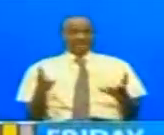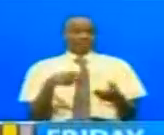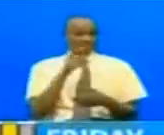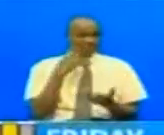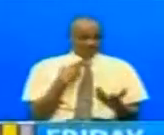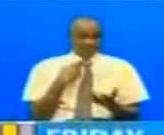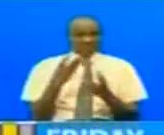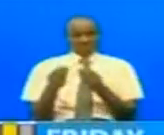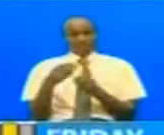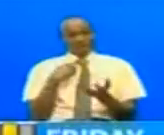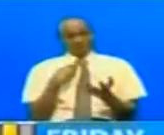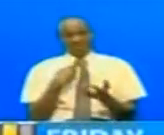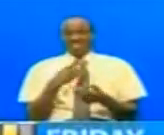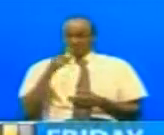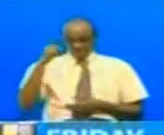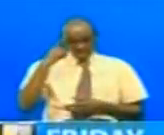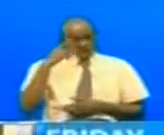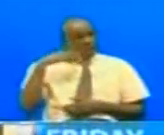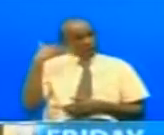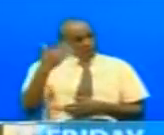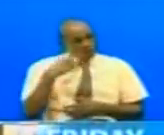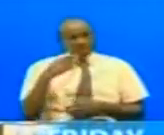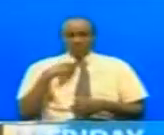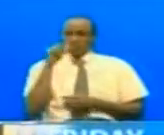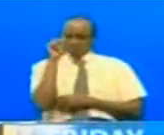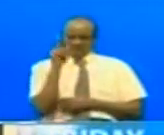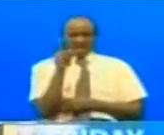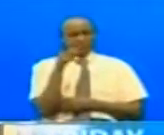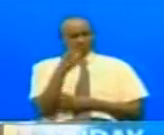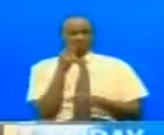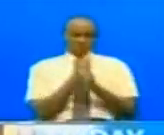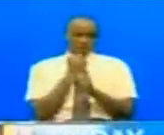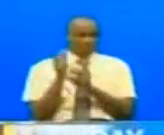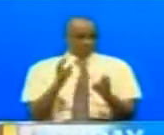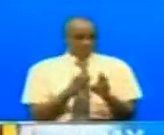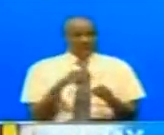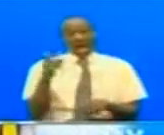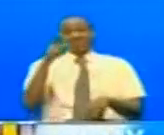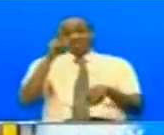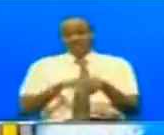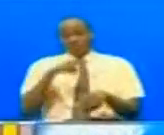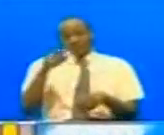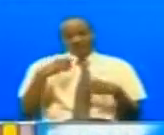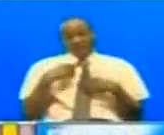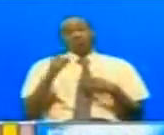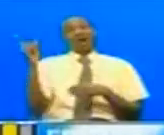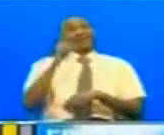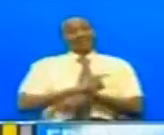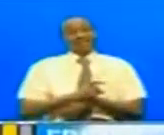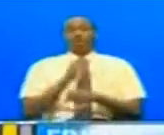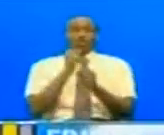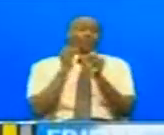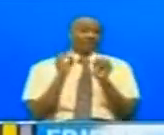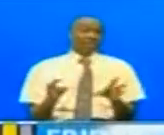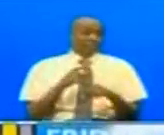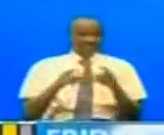here. He says it's not always that one wakes up to a scheduled task. Sometimes they spend a day with none, but he has